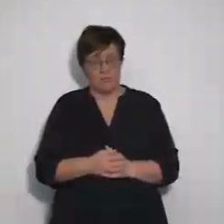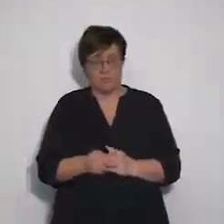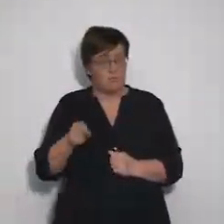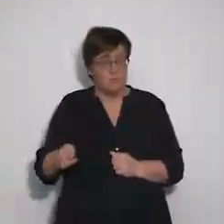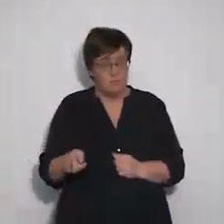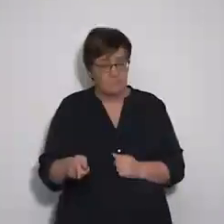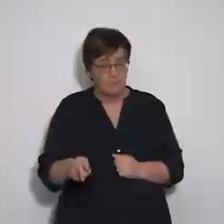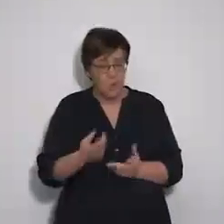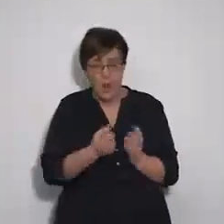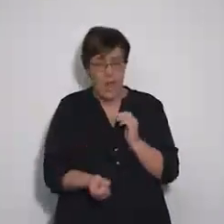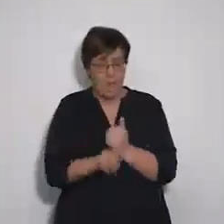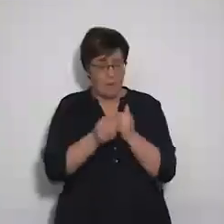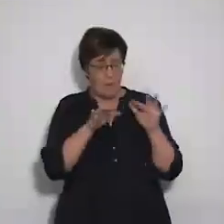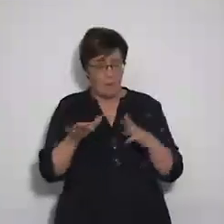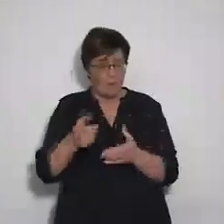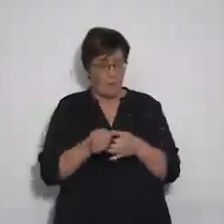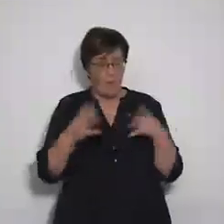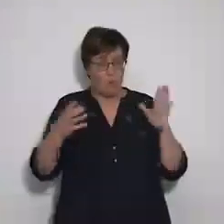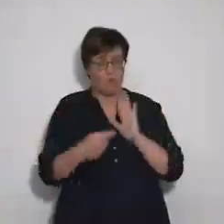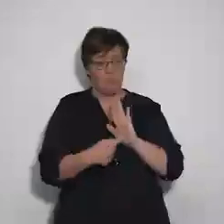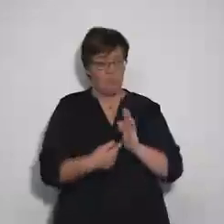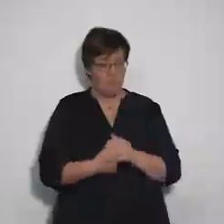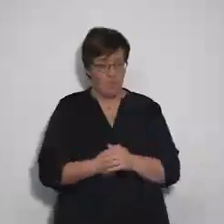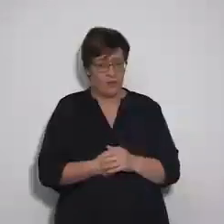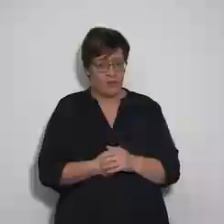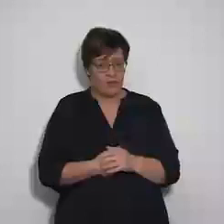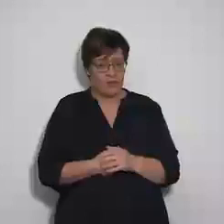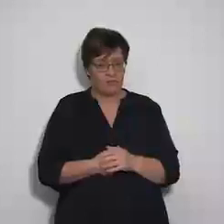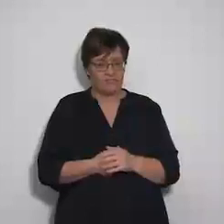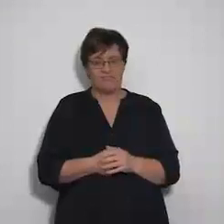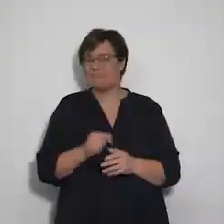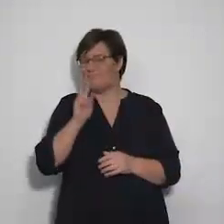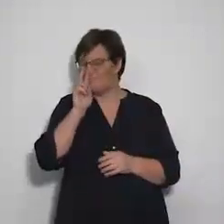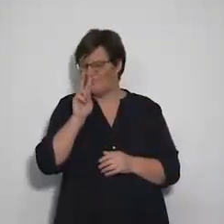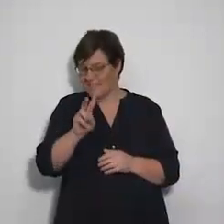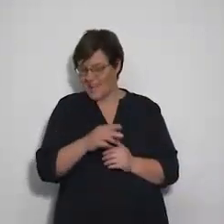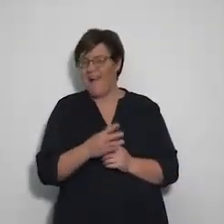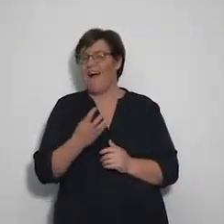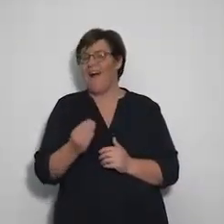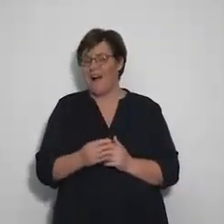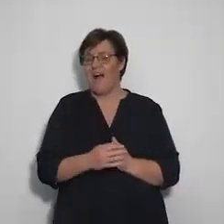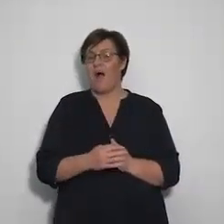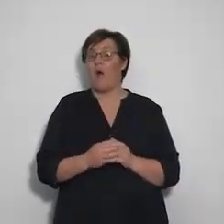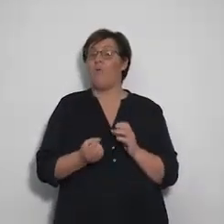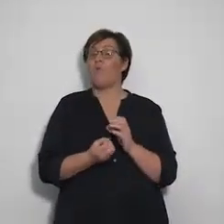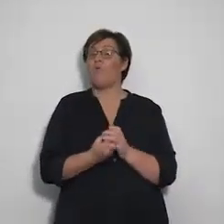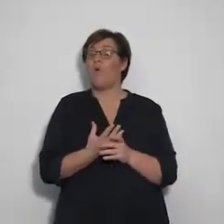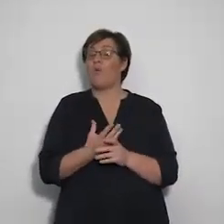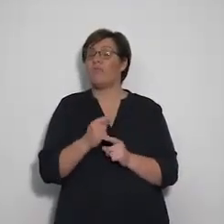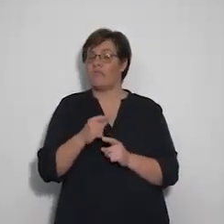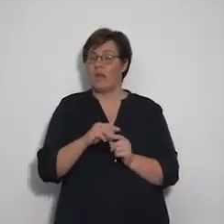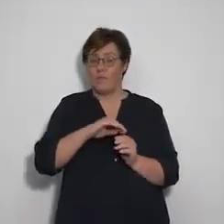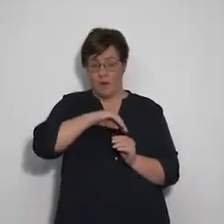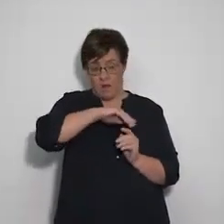then happen to this population growth curve? Well, what we would see is that our